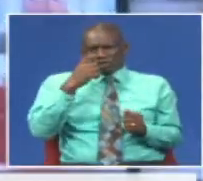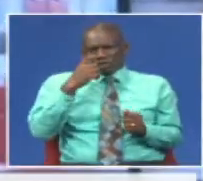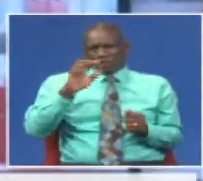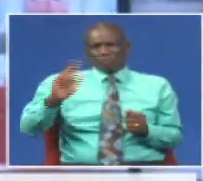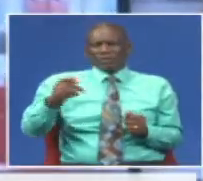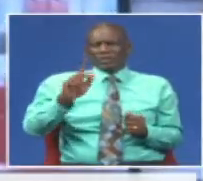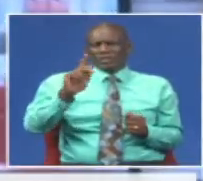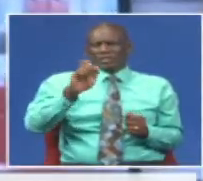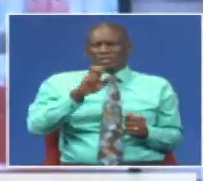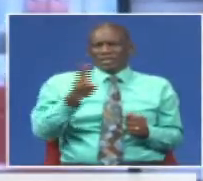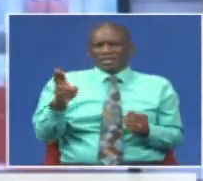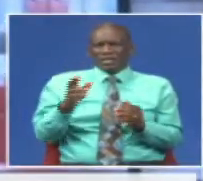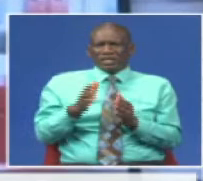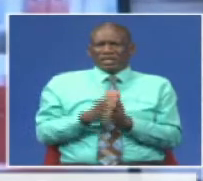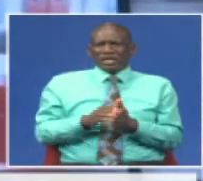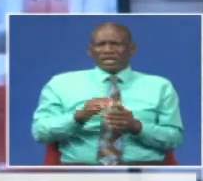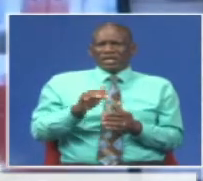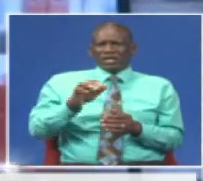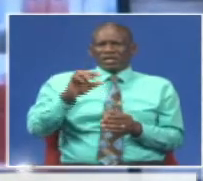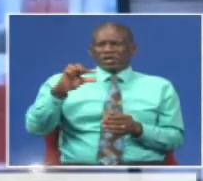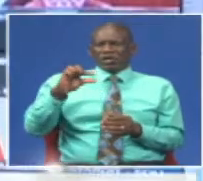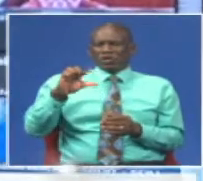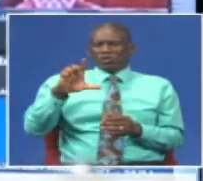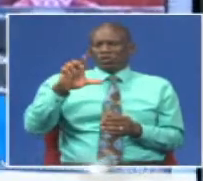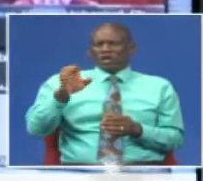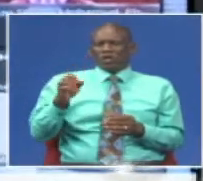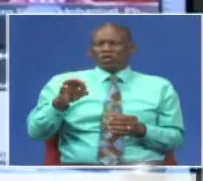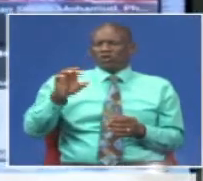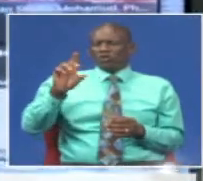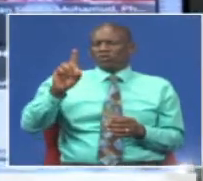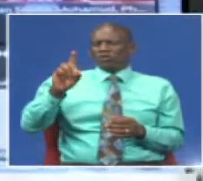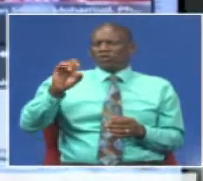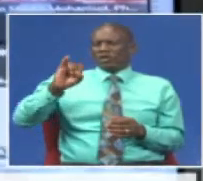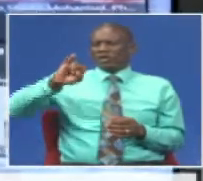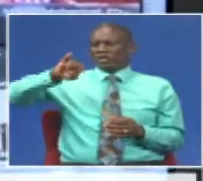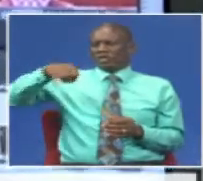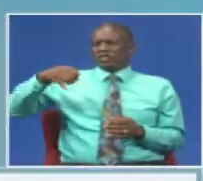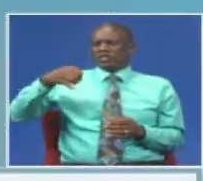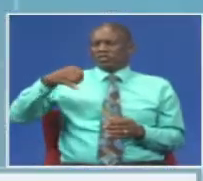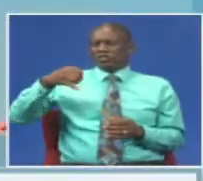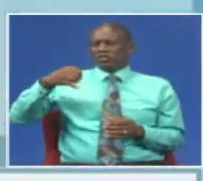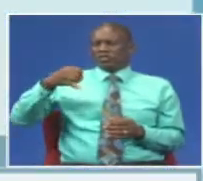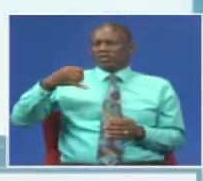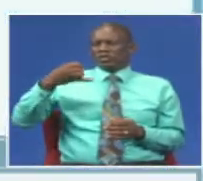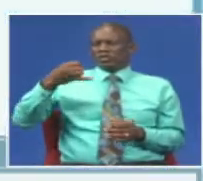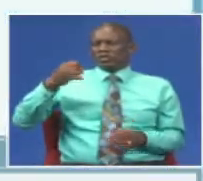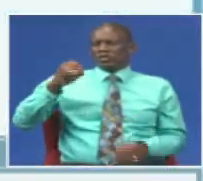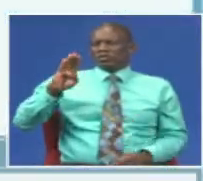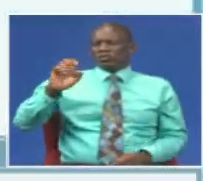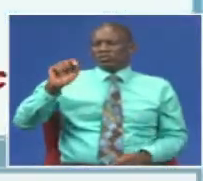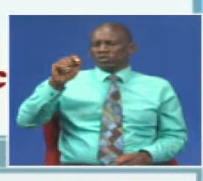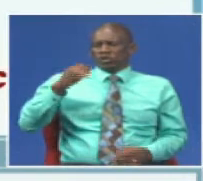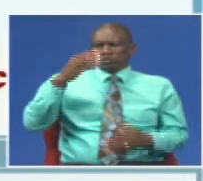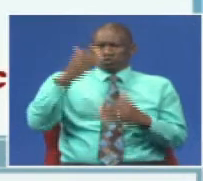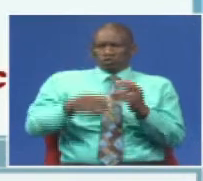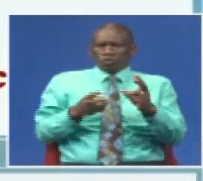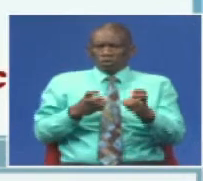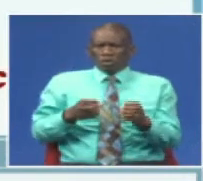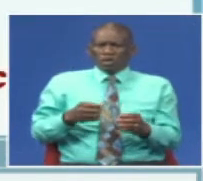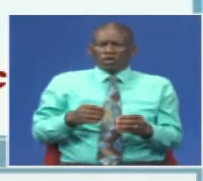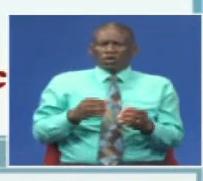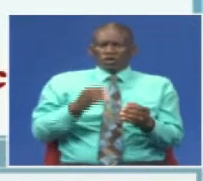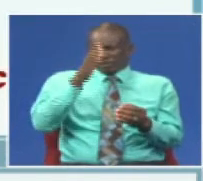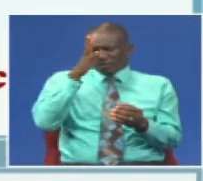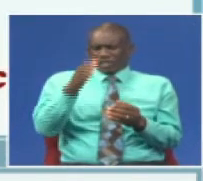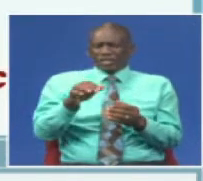Salva Kiir and Ismail Omar Guelleh of Djibouti to help broker a ceasefire. On Sunday, the UN World Food Programme said it